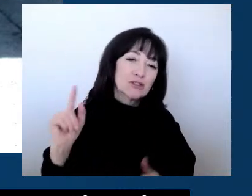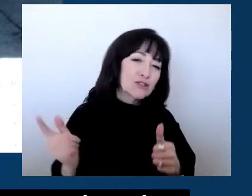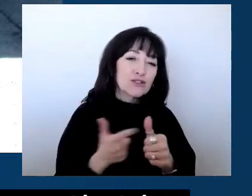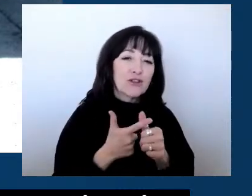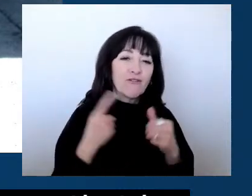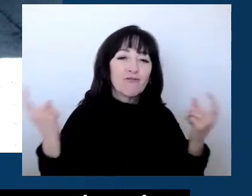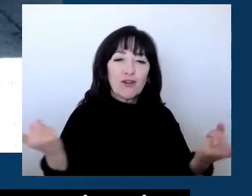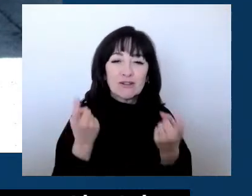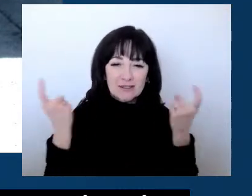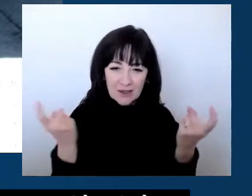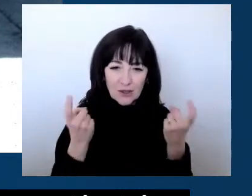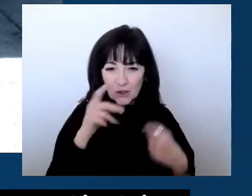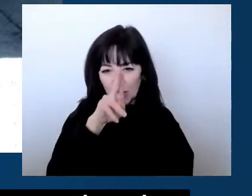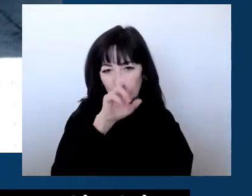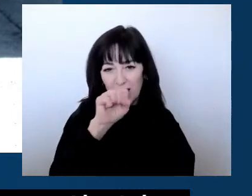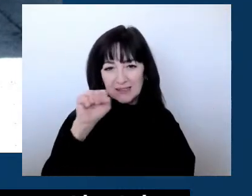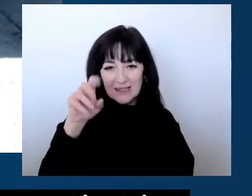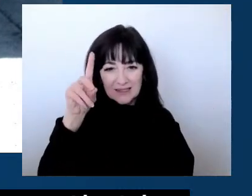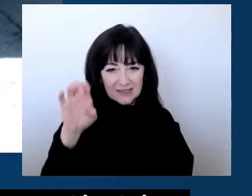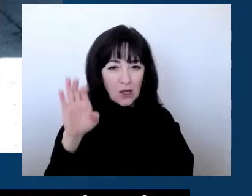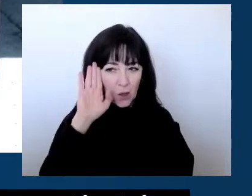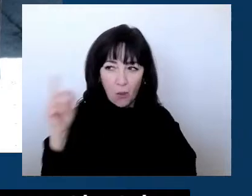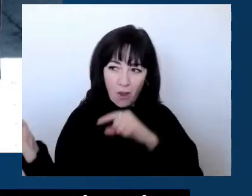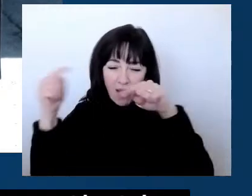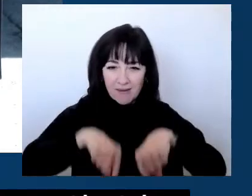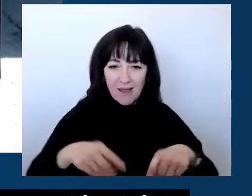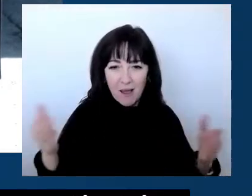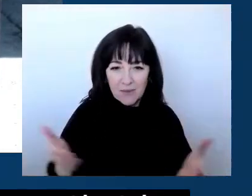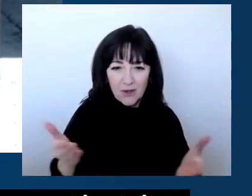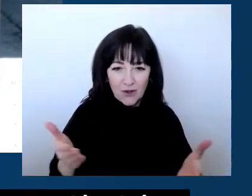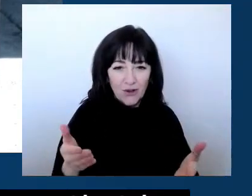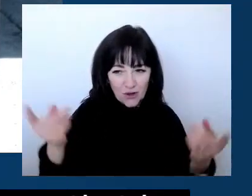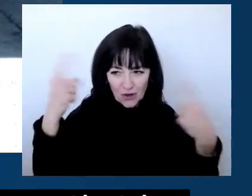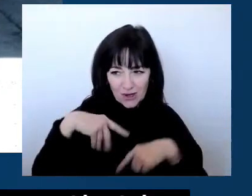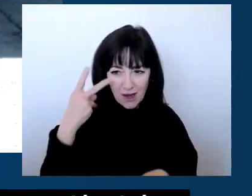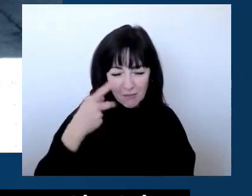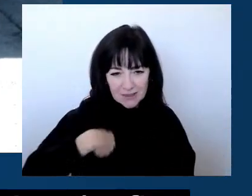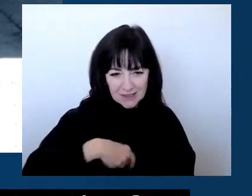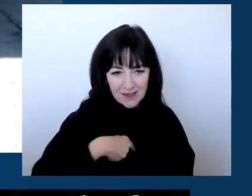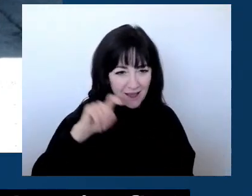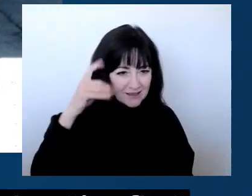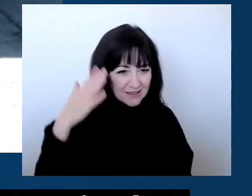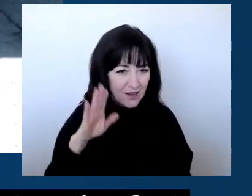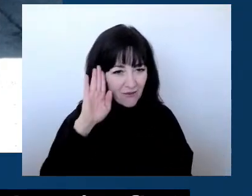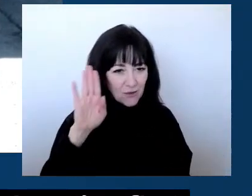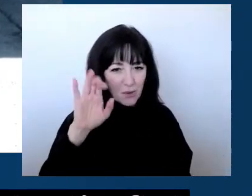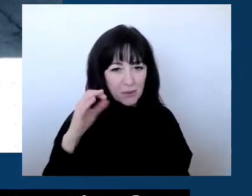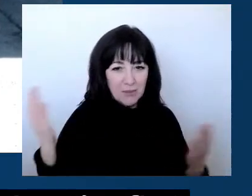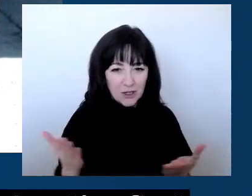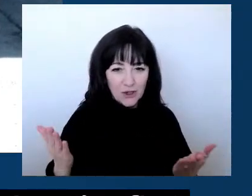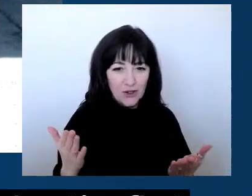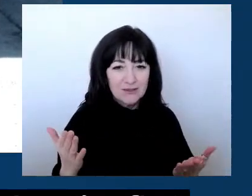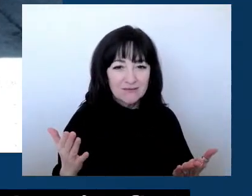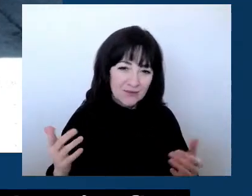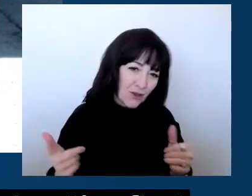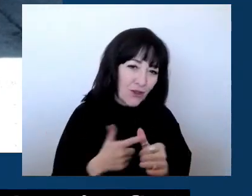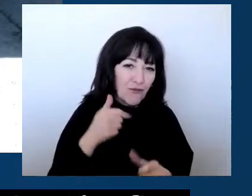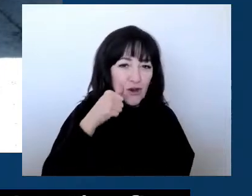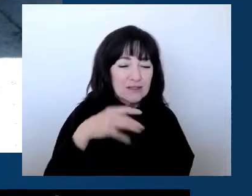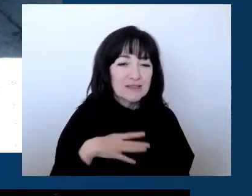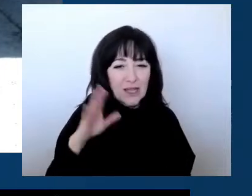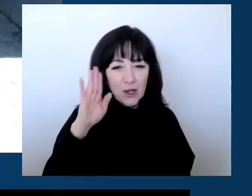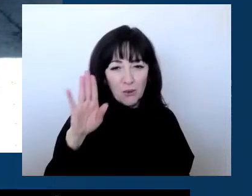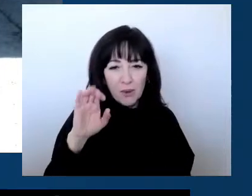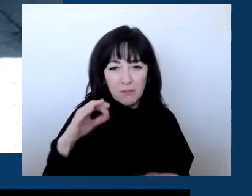the USS Delaware. Going to be here. Come and see us. Governor will be there. First Lady is going to be there. First Lady's